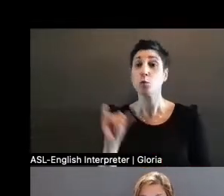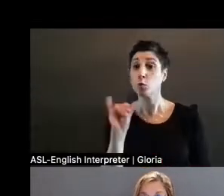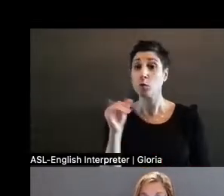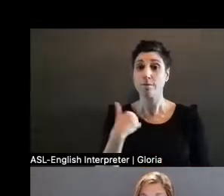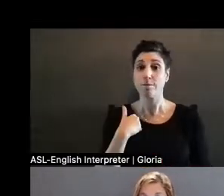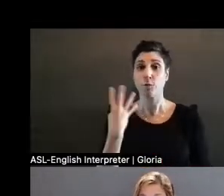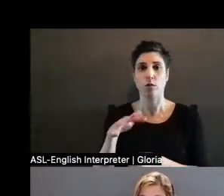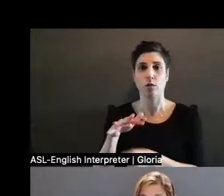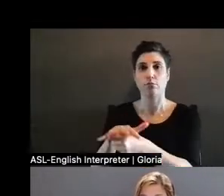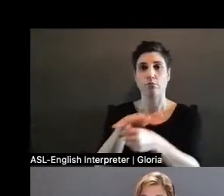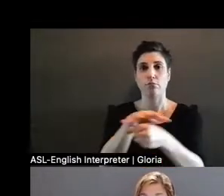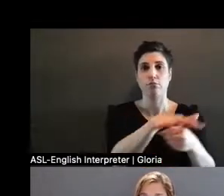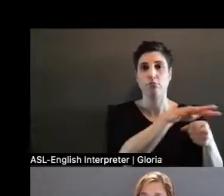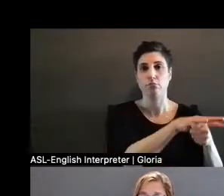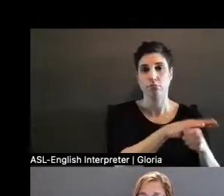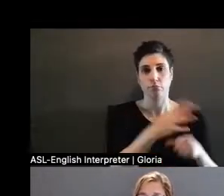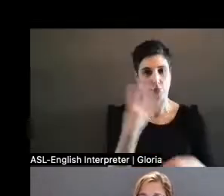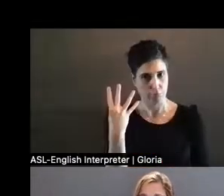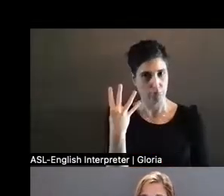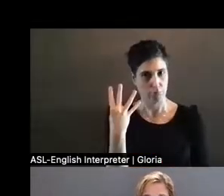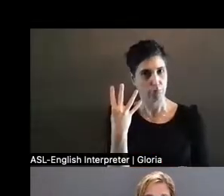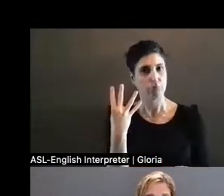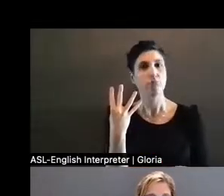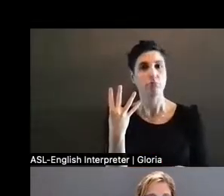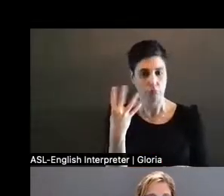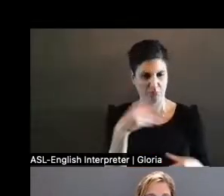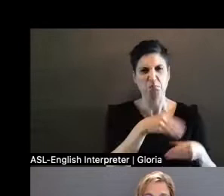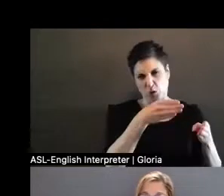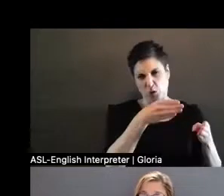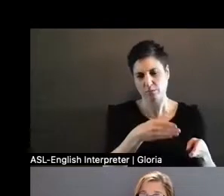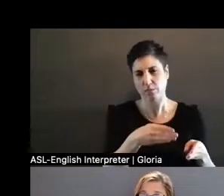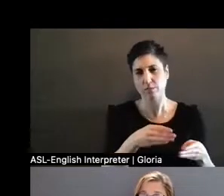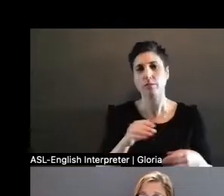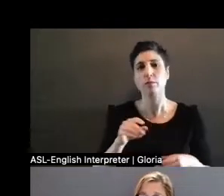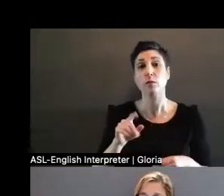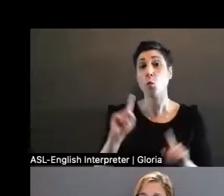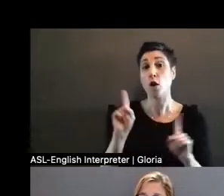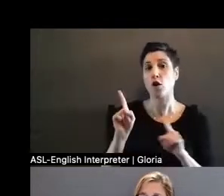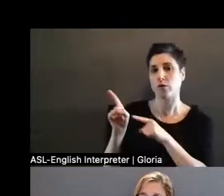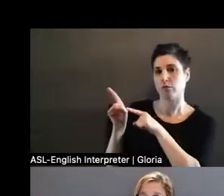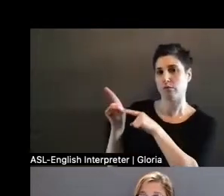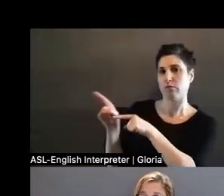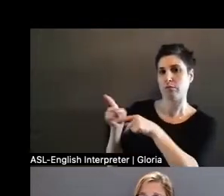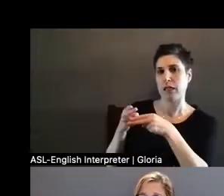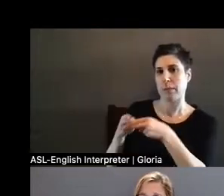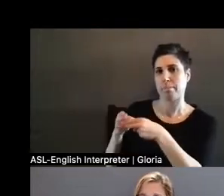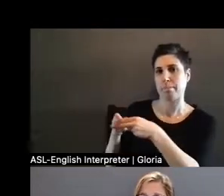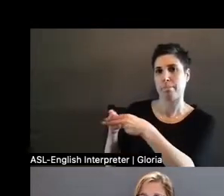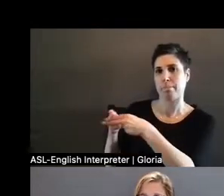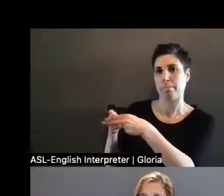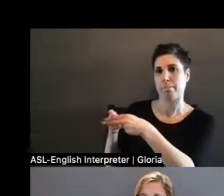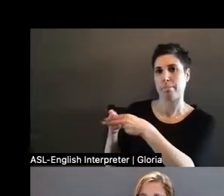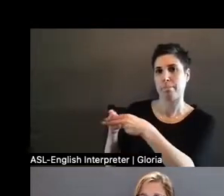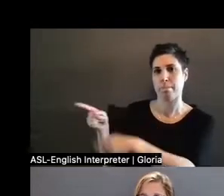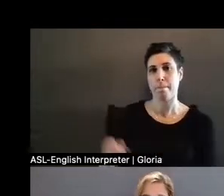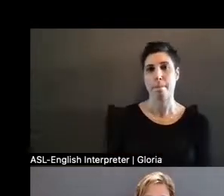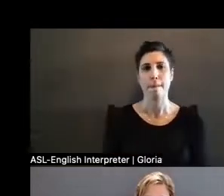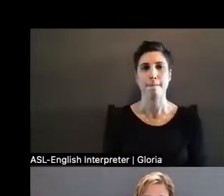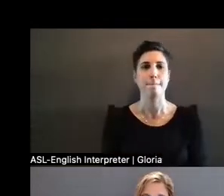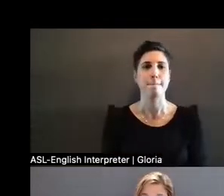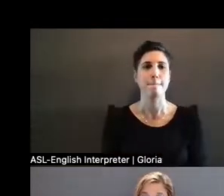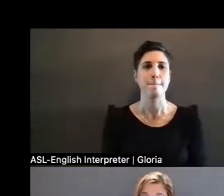we see learners. We have a site in Cobourg, one in Haliburton, one in Lindsay, and one in